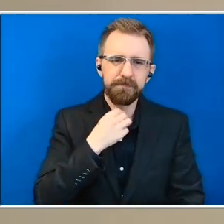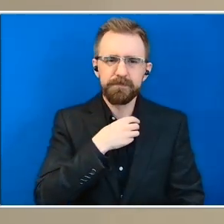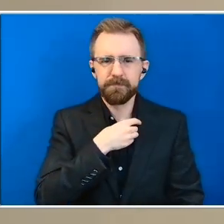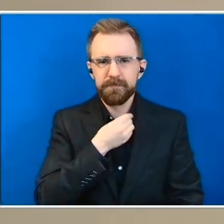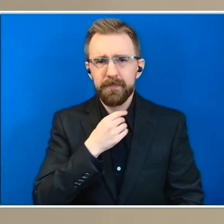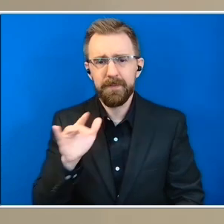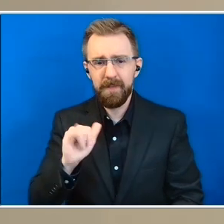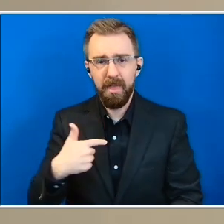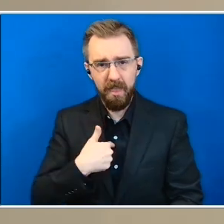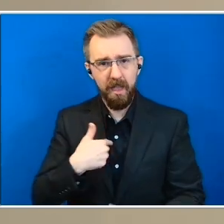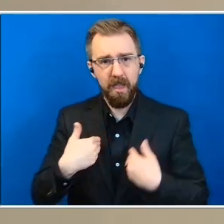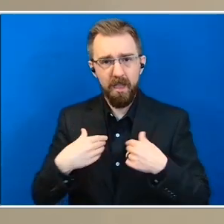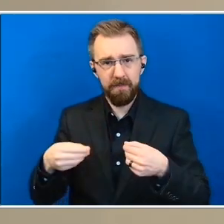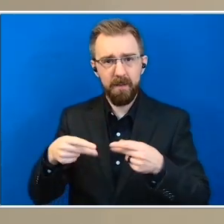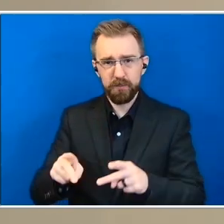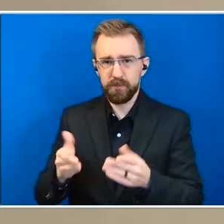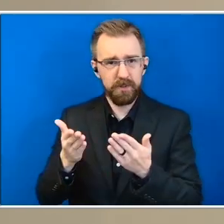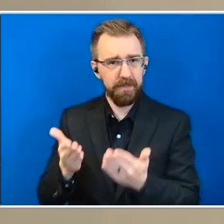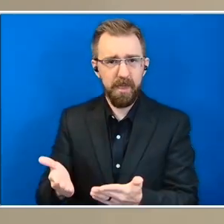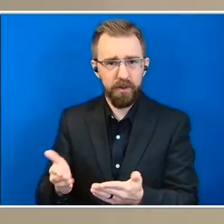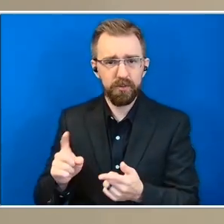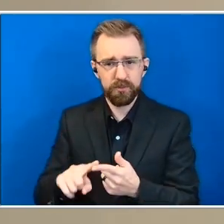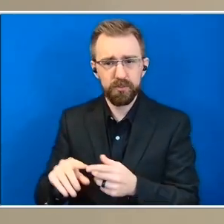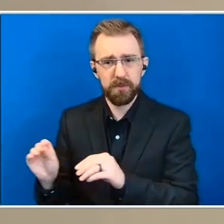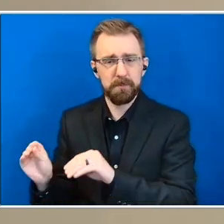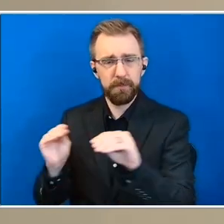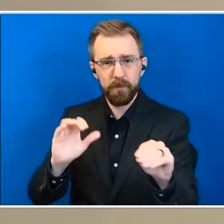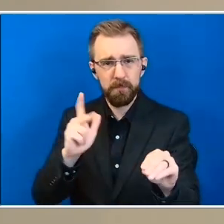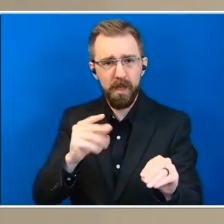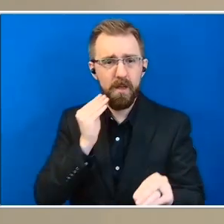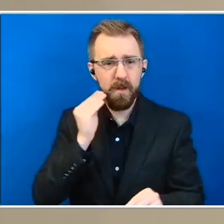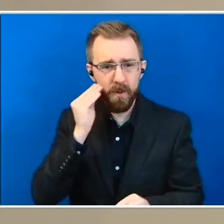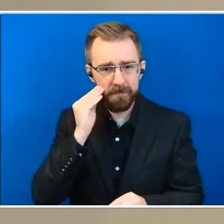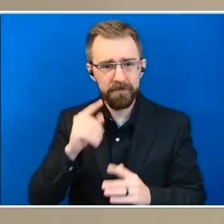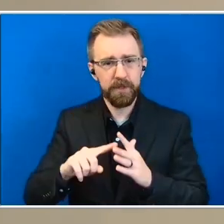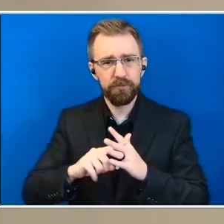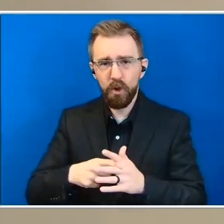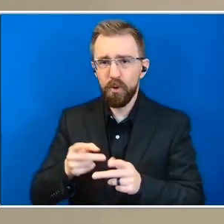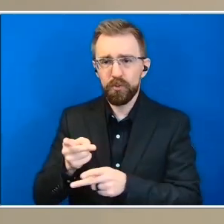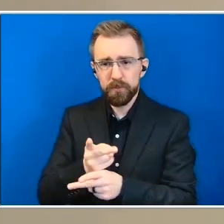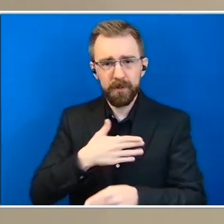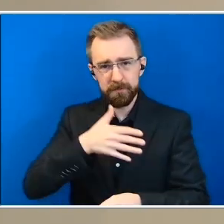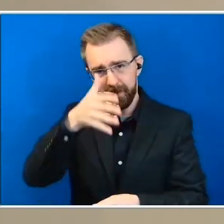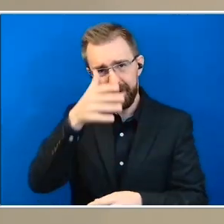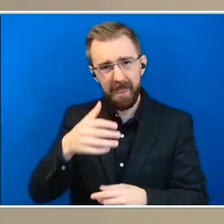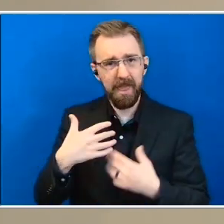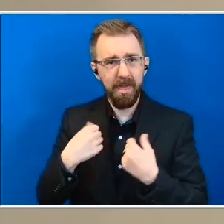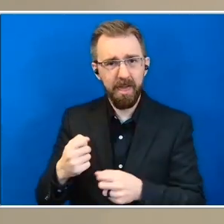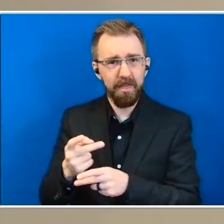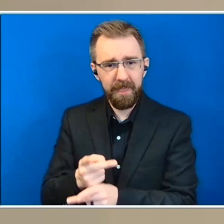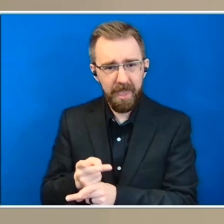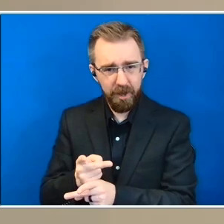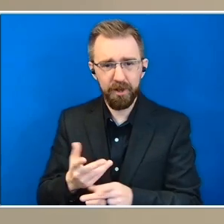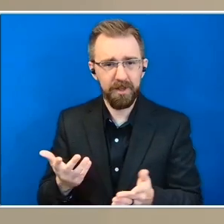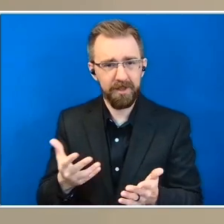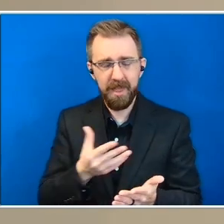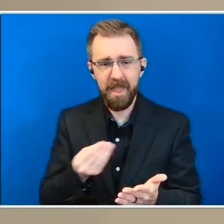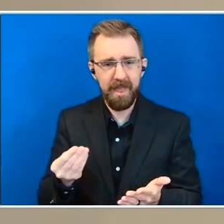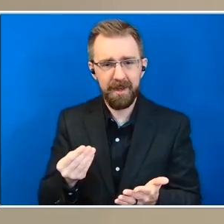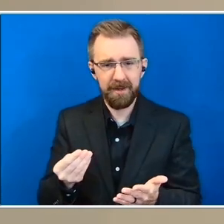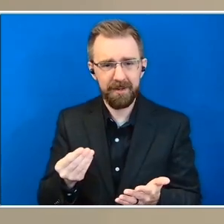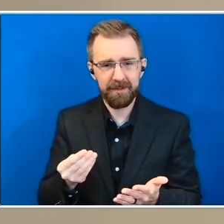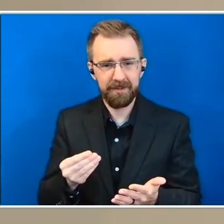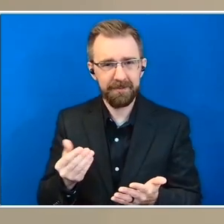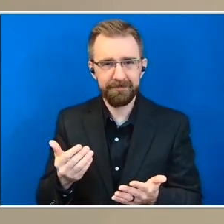opportunity to move back home, start supervising my dad's healthcare, and getting to